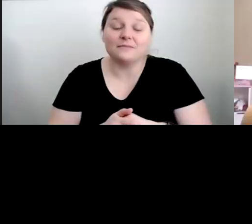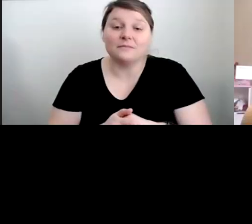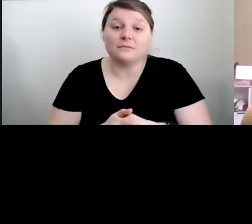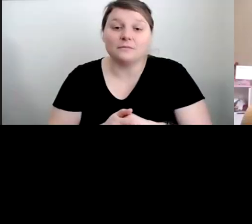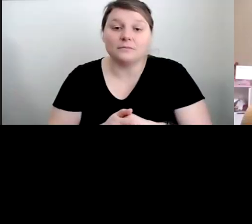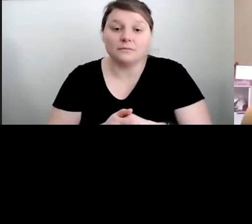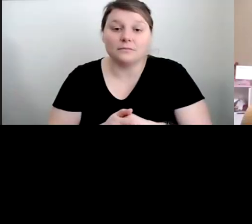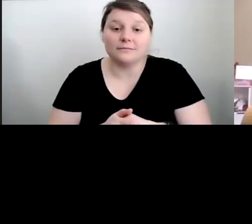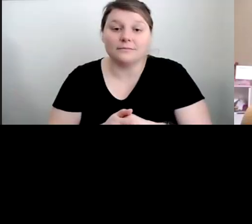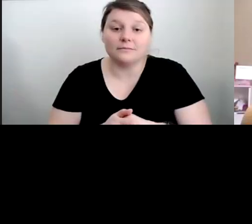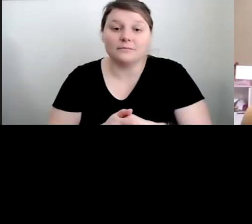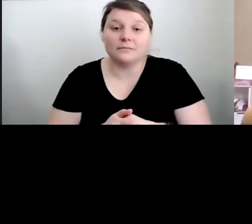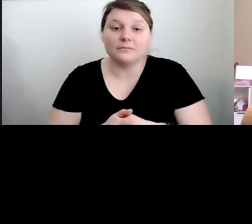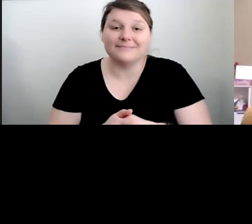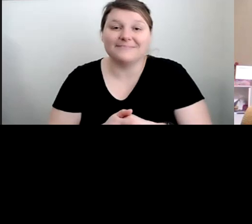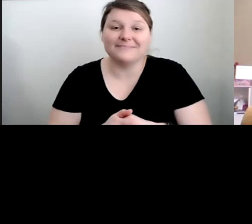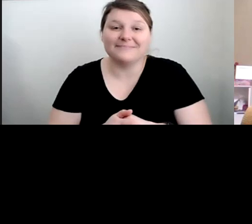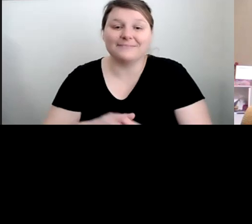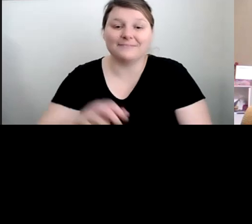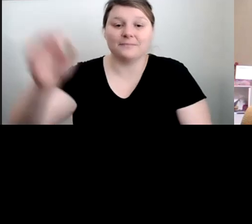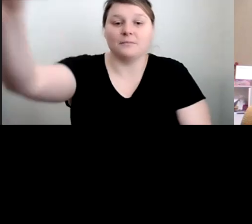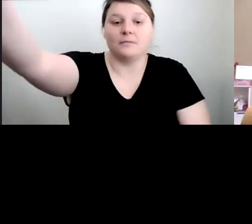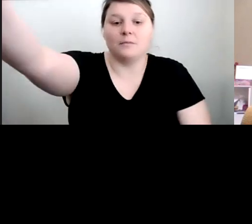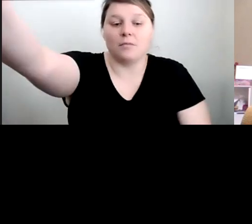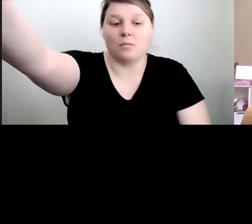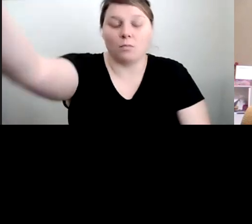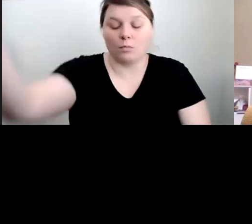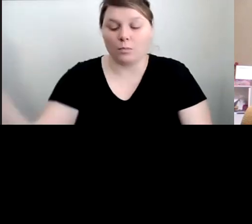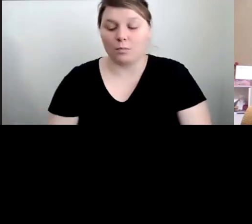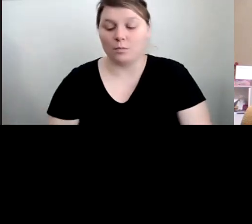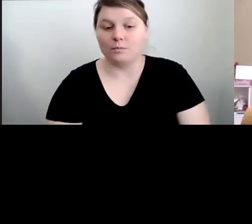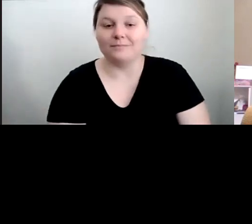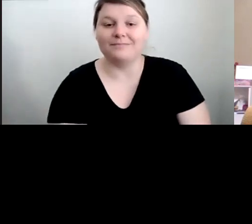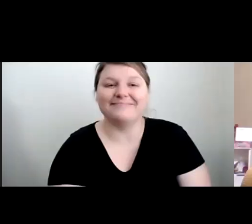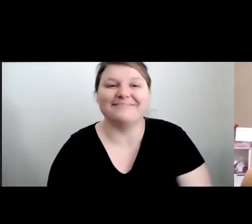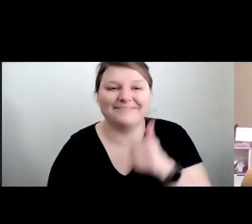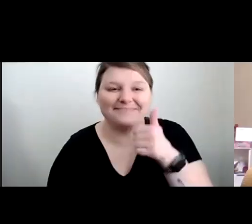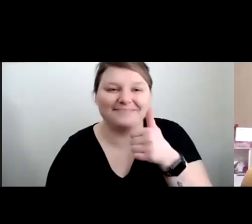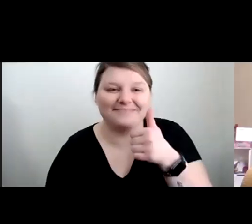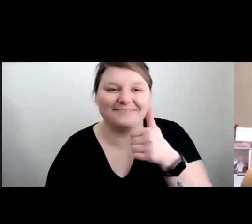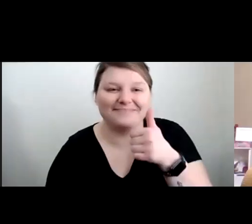Thank you, Mindy.